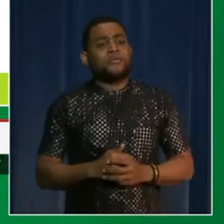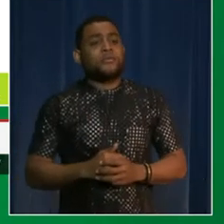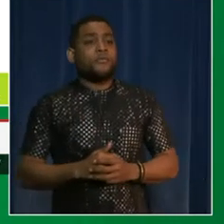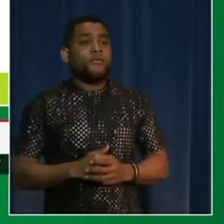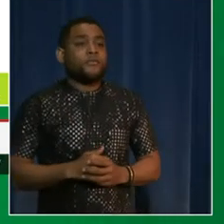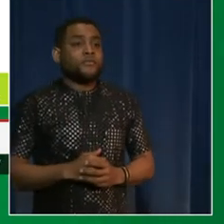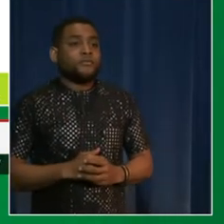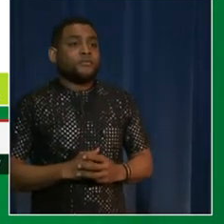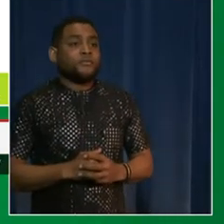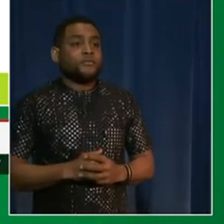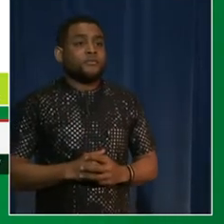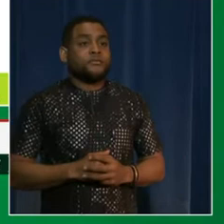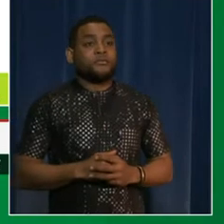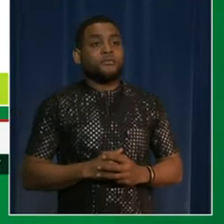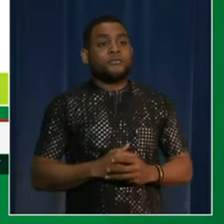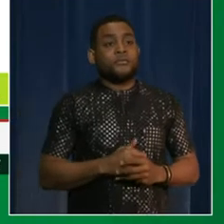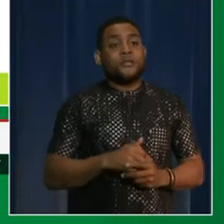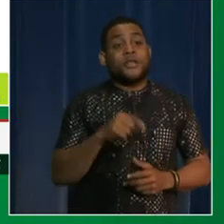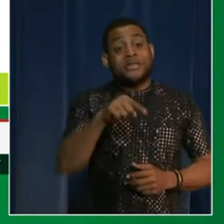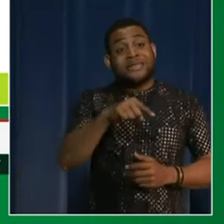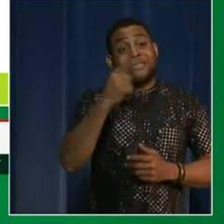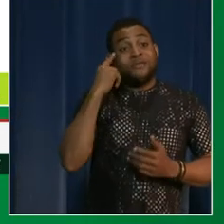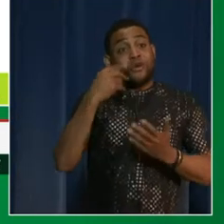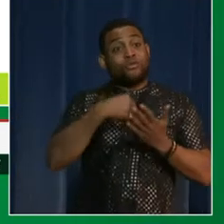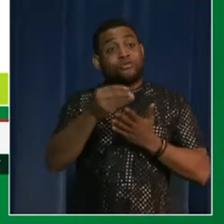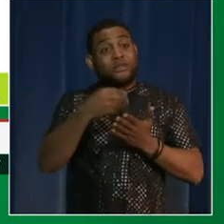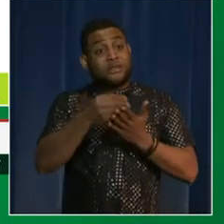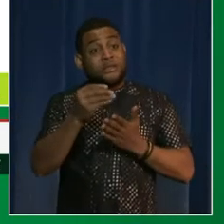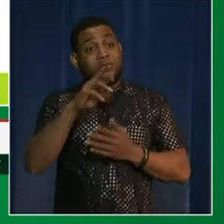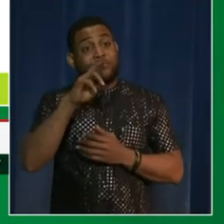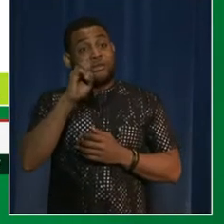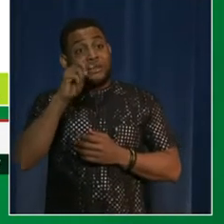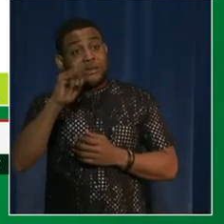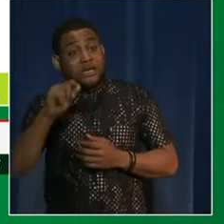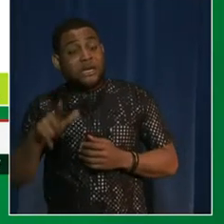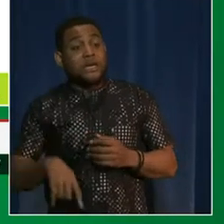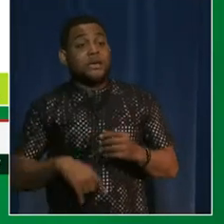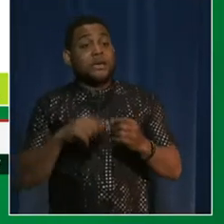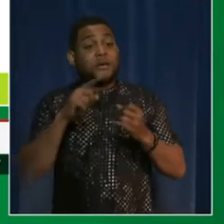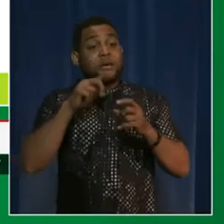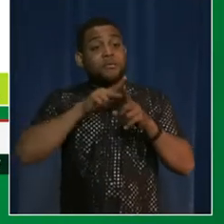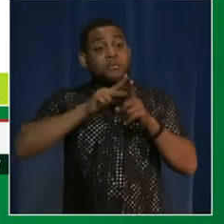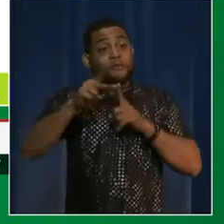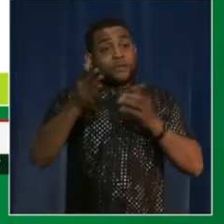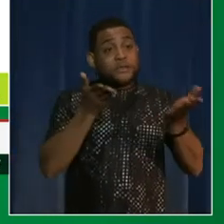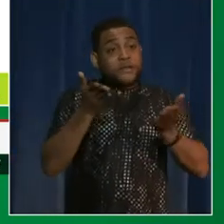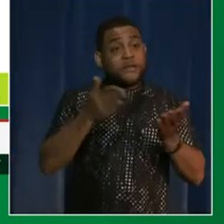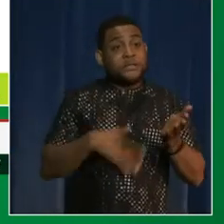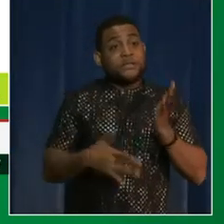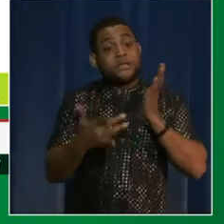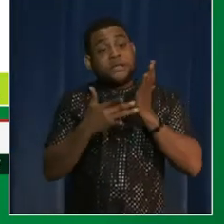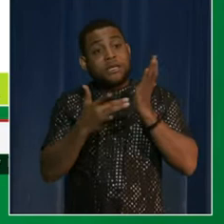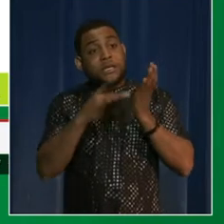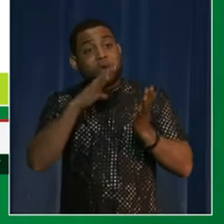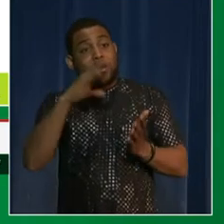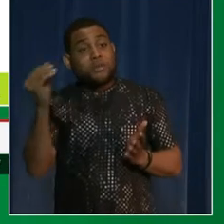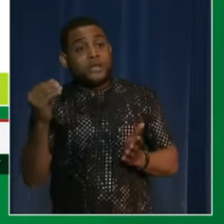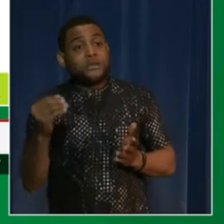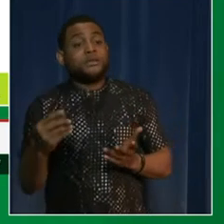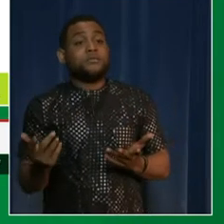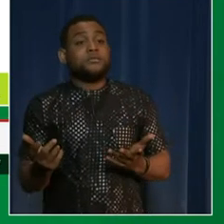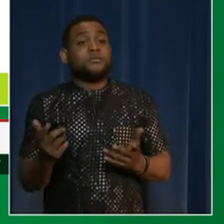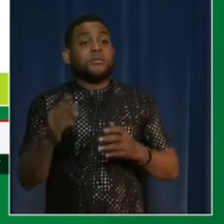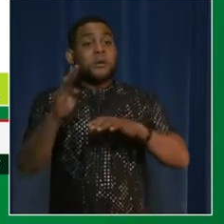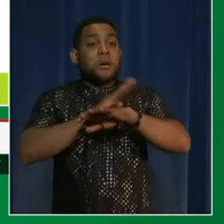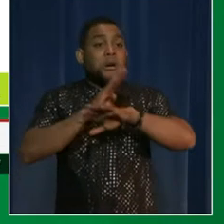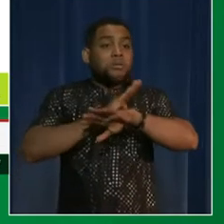businesses, this is for retailers, this is for professional services, this is for tech companies, this is for commercial business industries as well. So